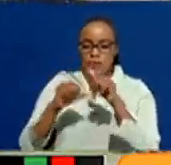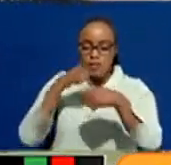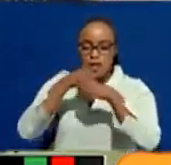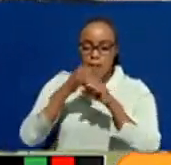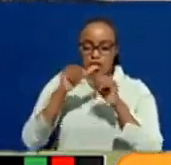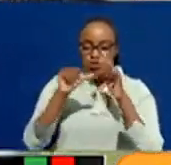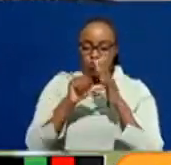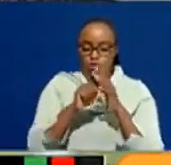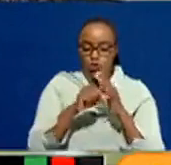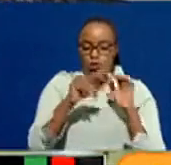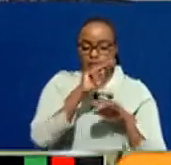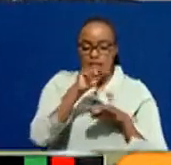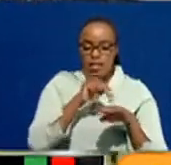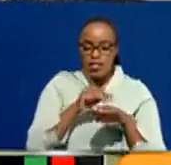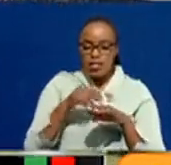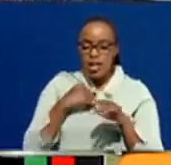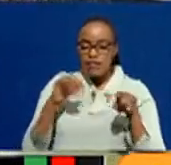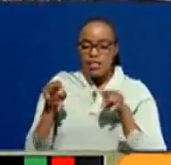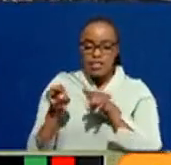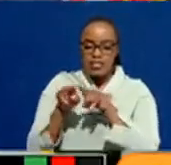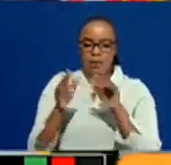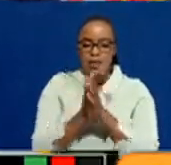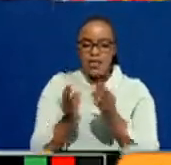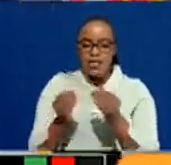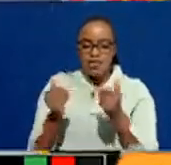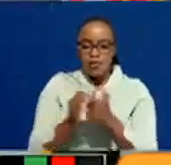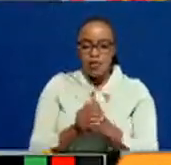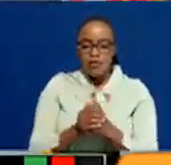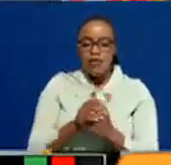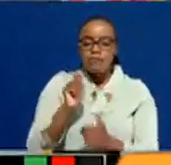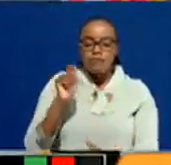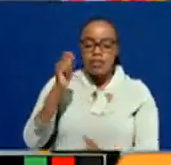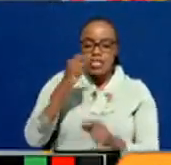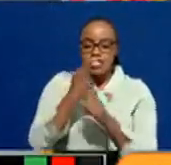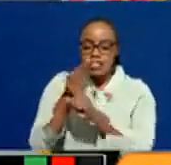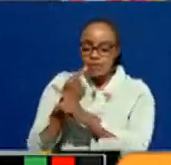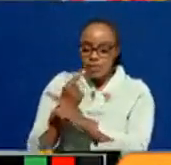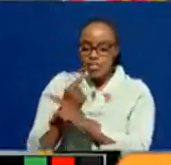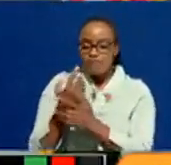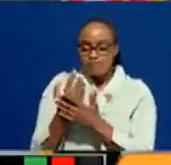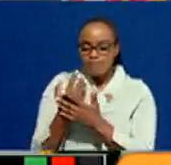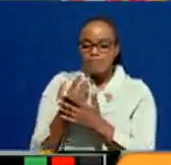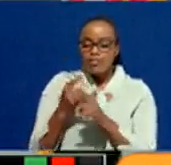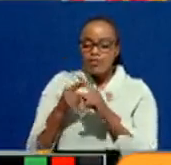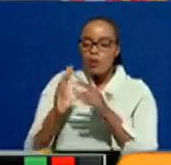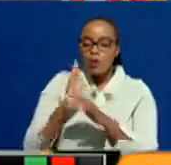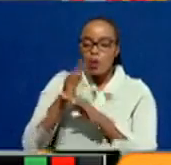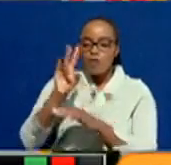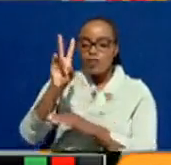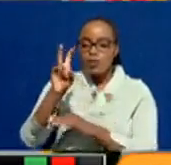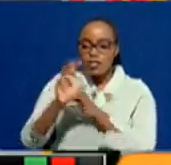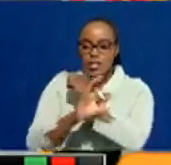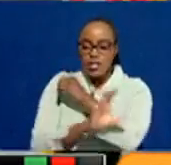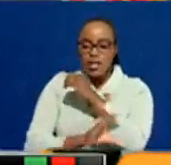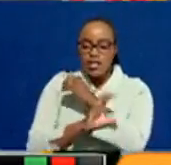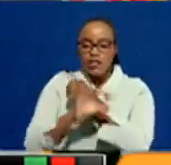strife between the nations were mutually resolved. The presence of heads of state and heads of government from over 20 countries